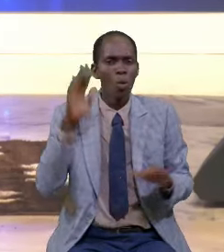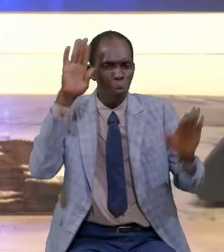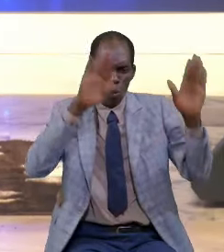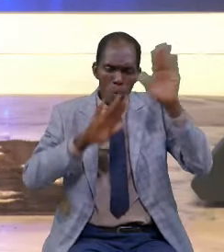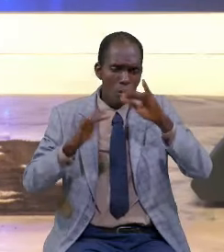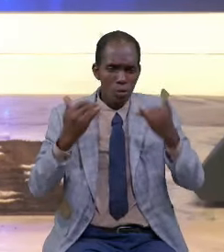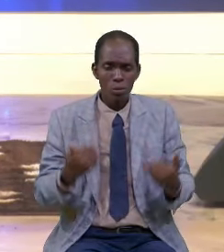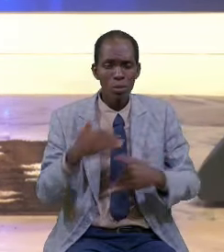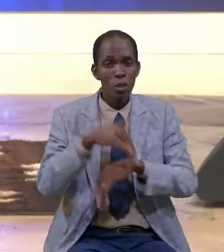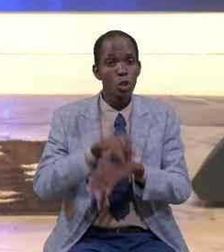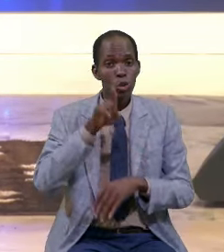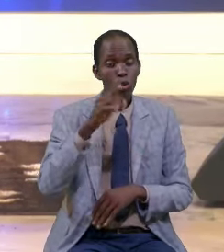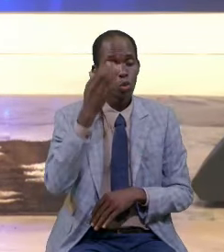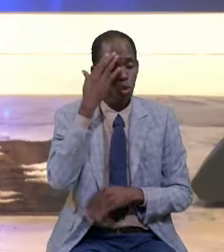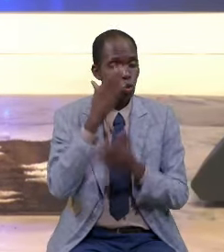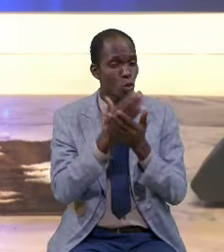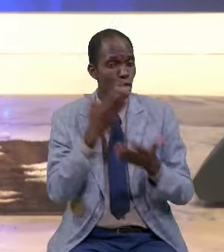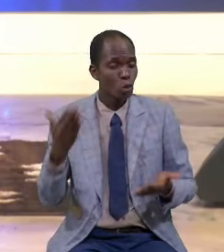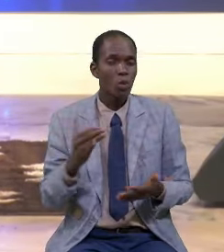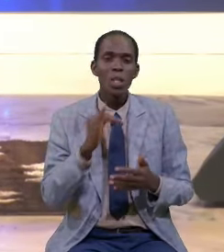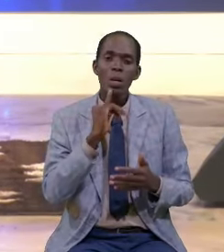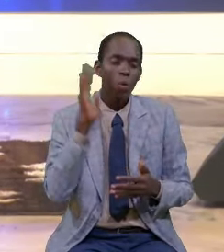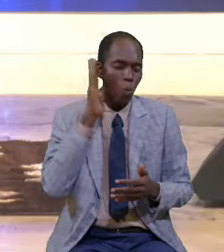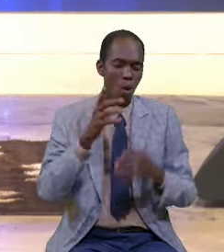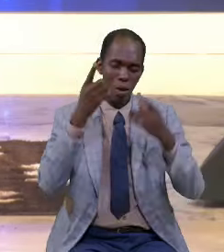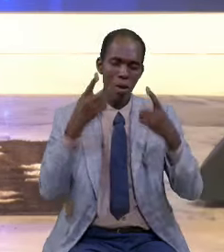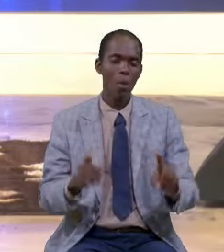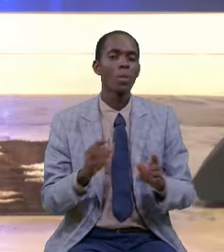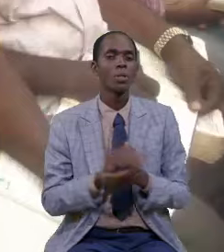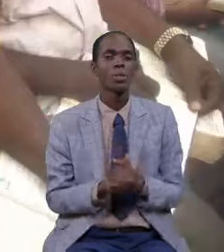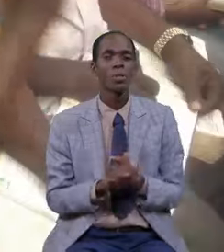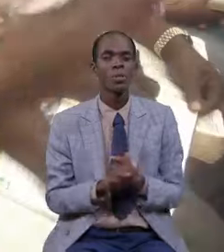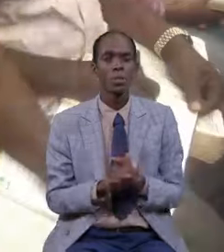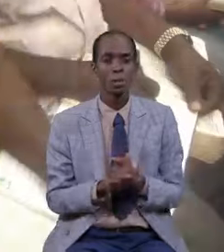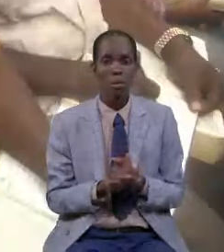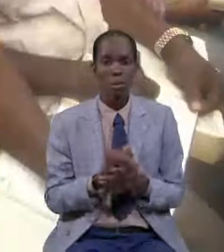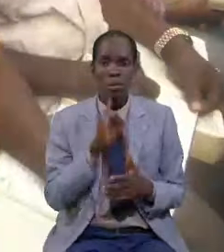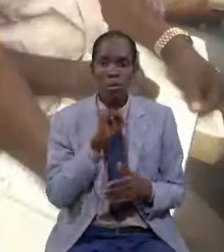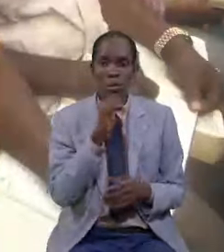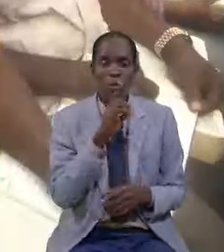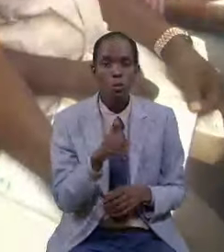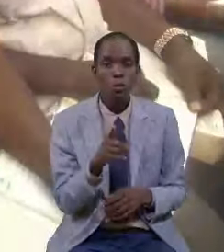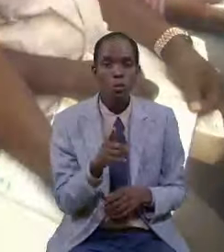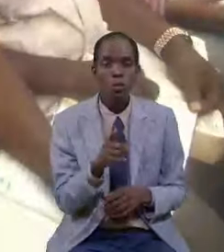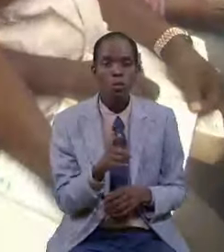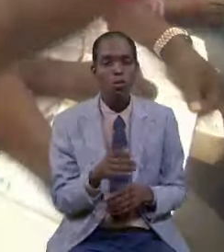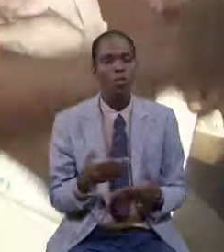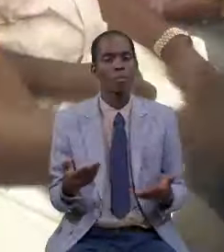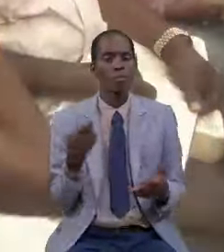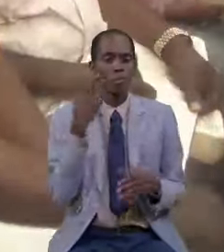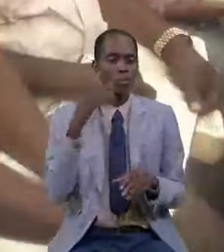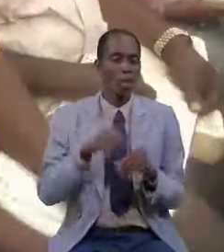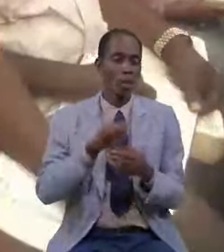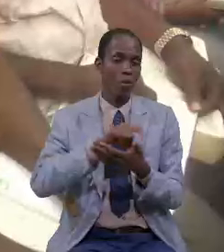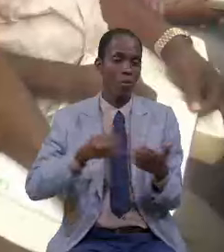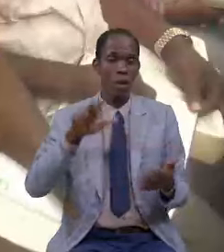know something is going to happen. Am I talking your mind? Look at verse 31. And